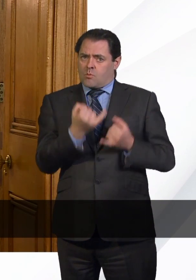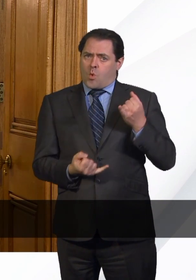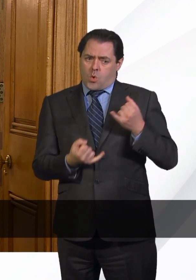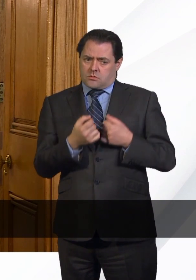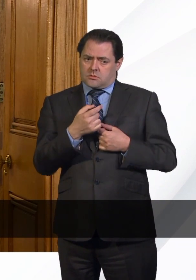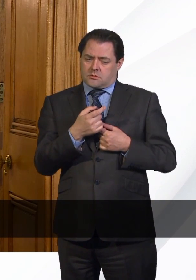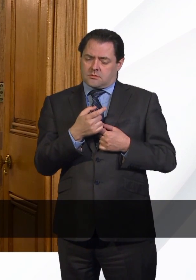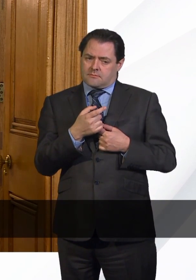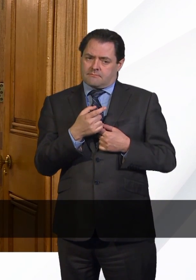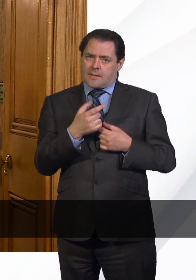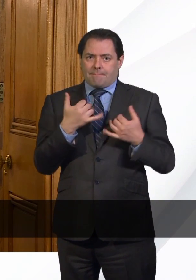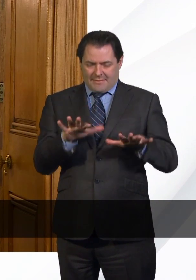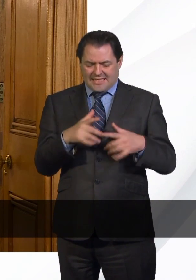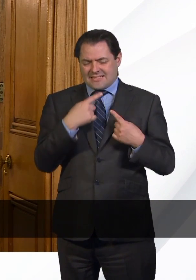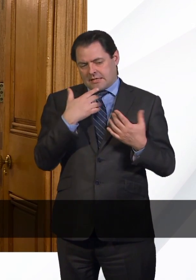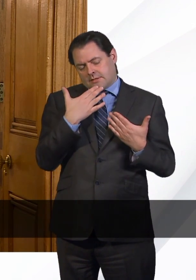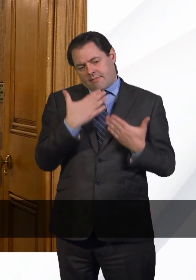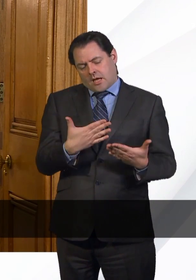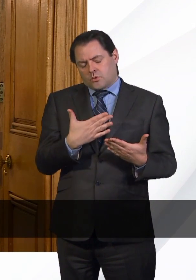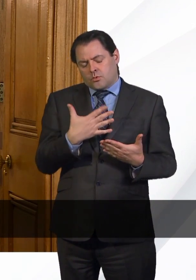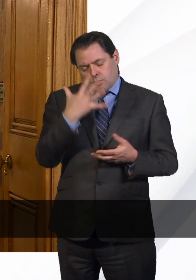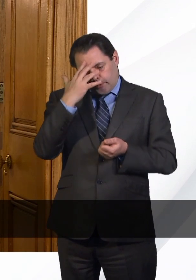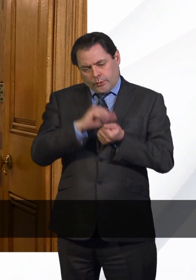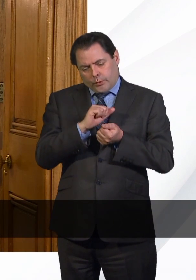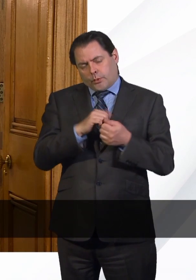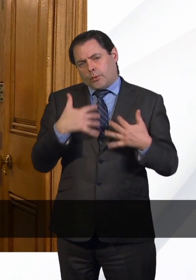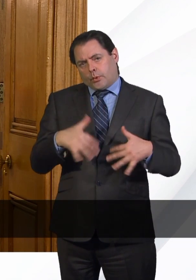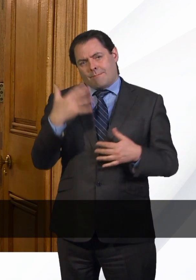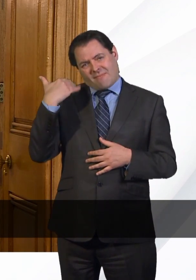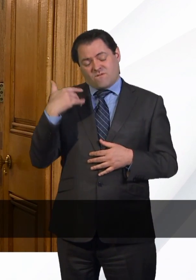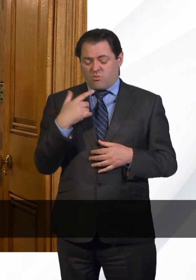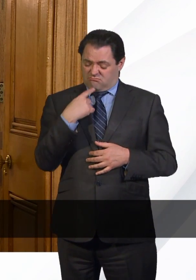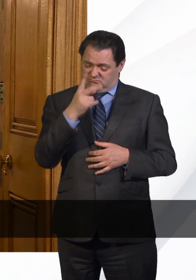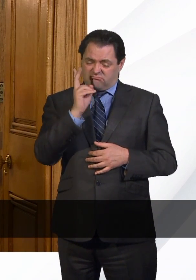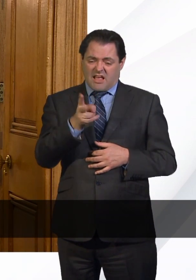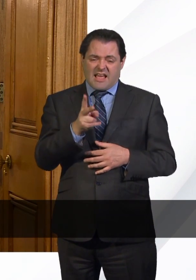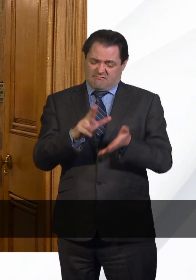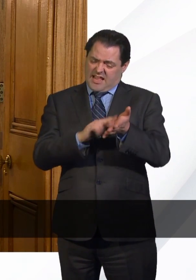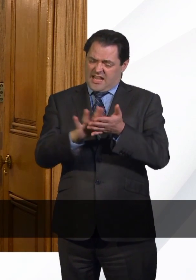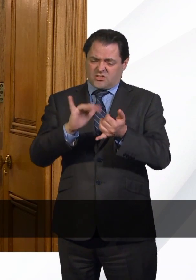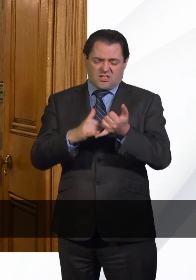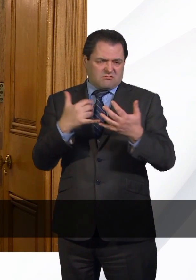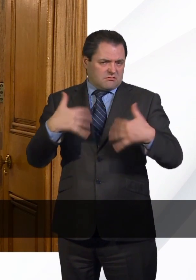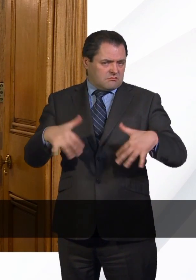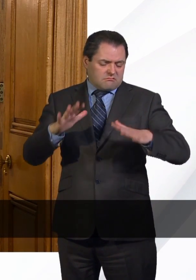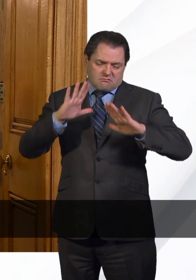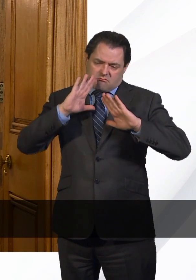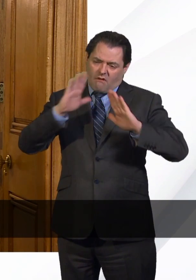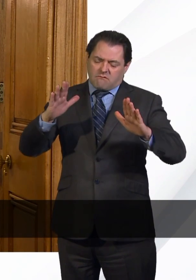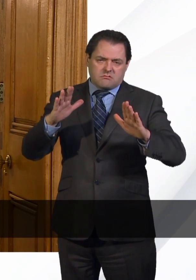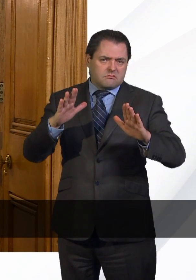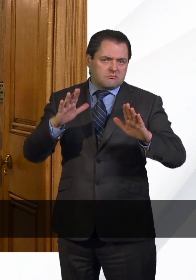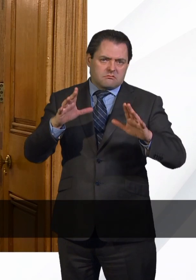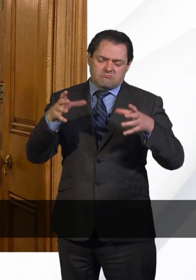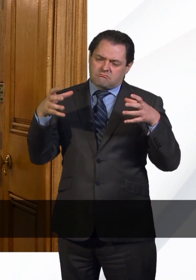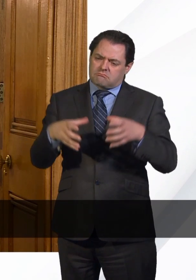them before, and I will do so again, because the NHS is an amazing organisation that has been built